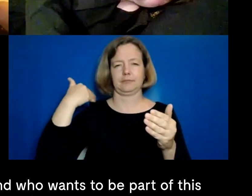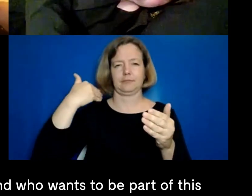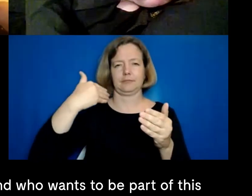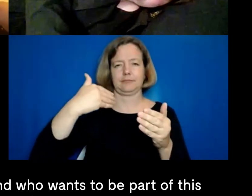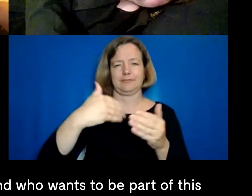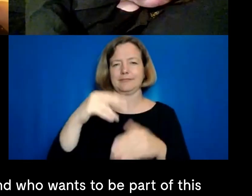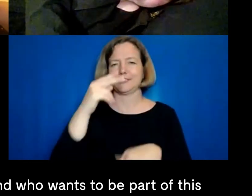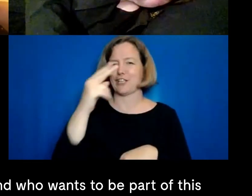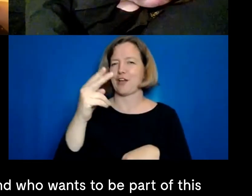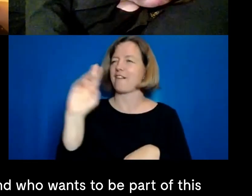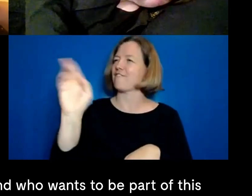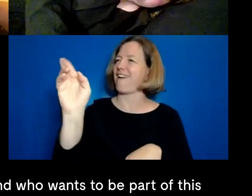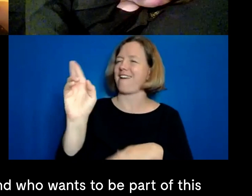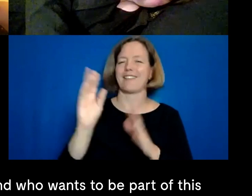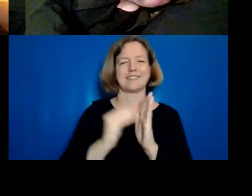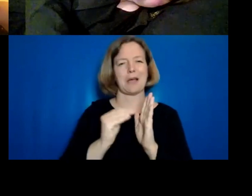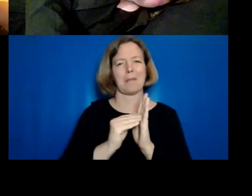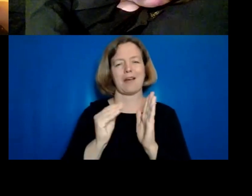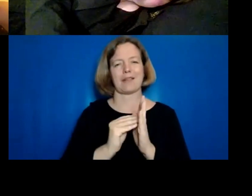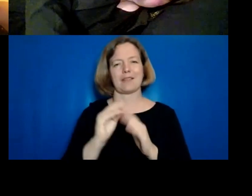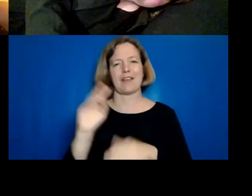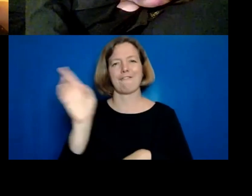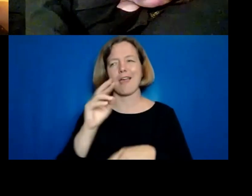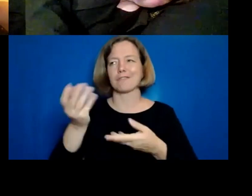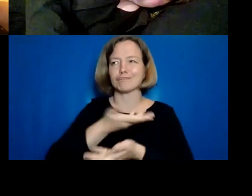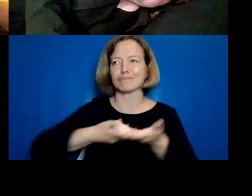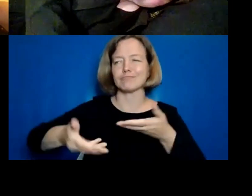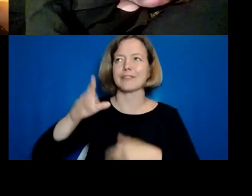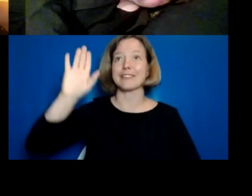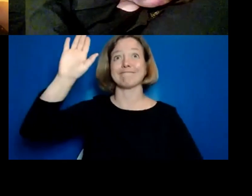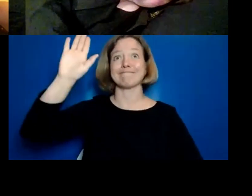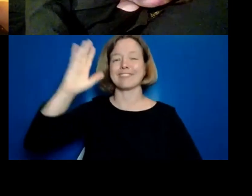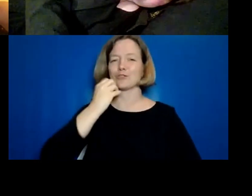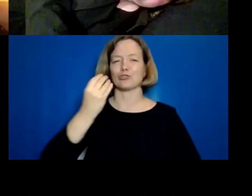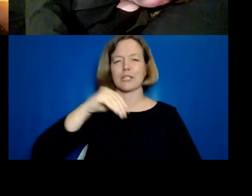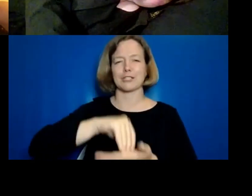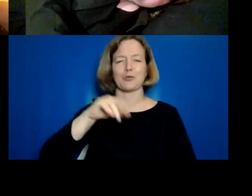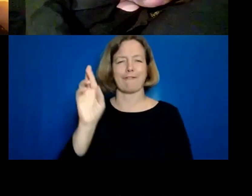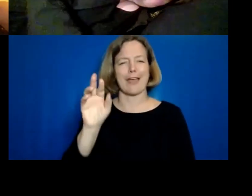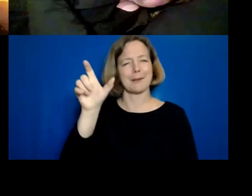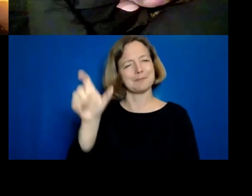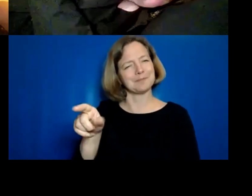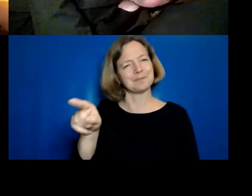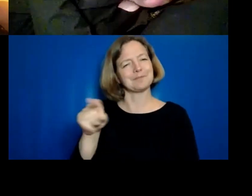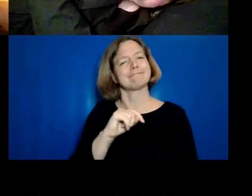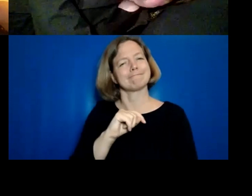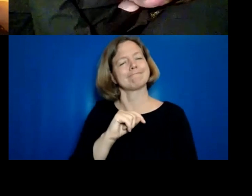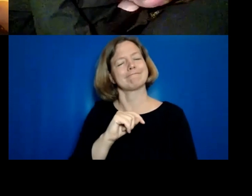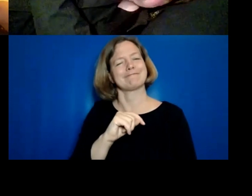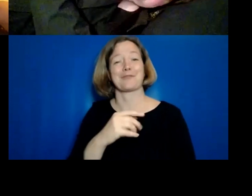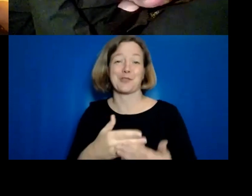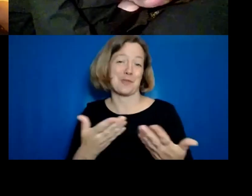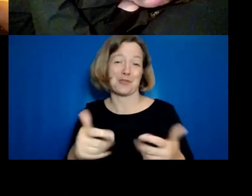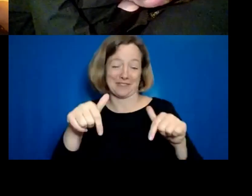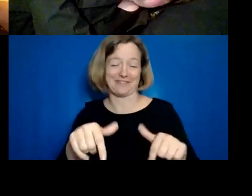who wants to be part of this conversation. And that's why I'm loving being part of this conversation and this